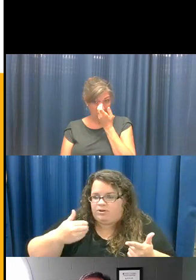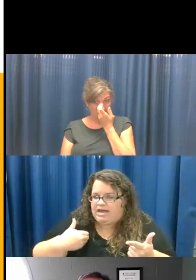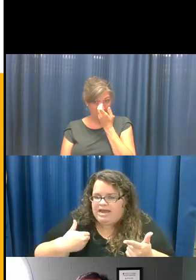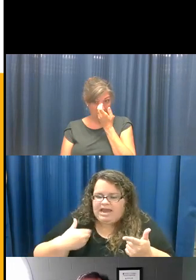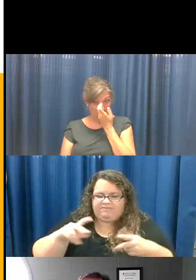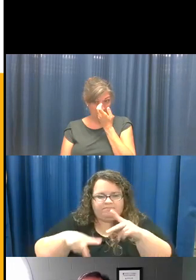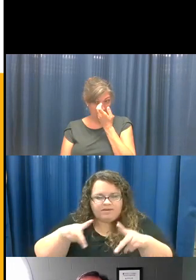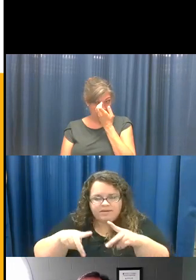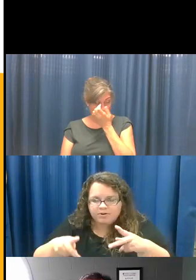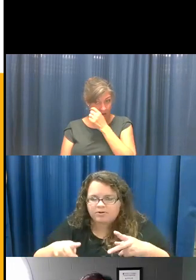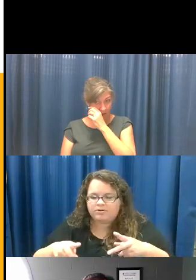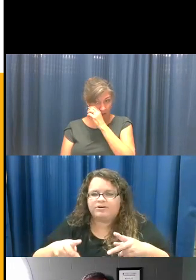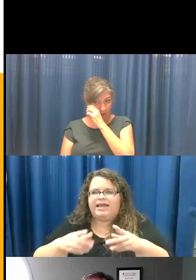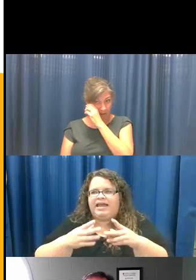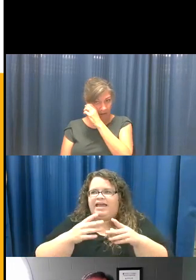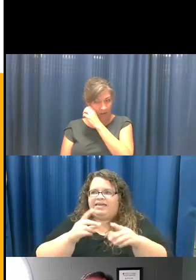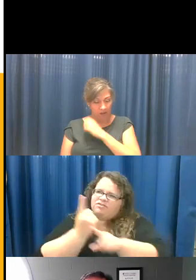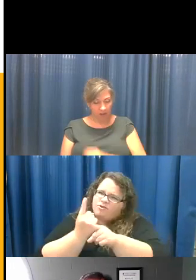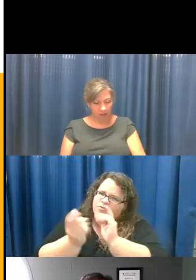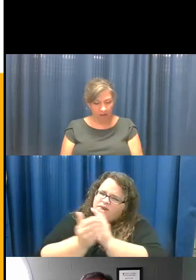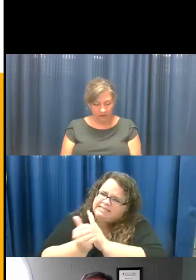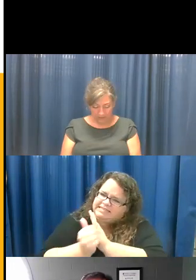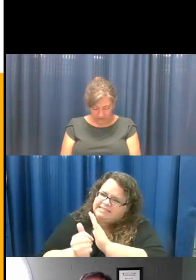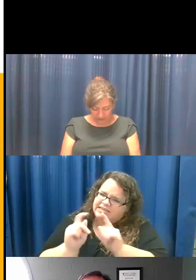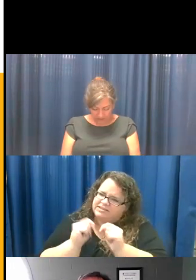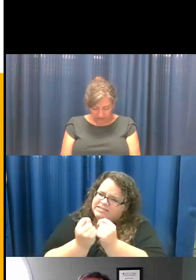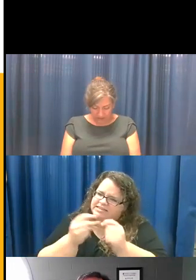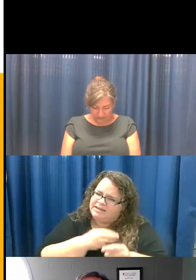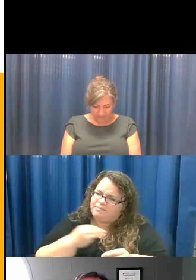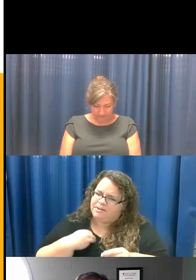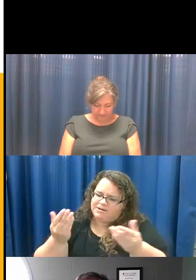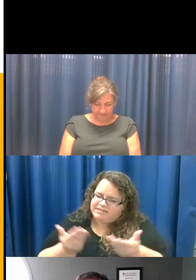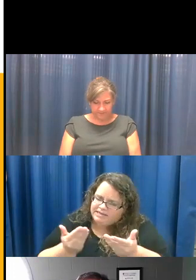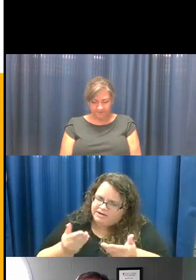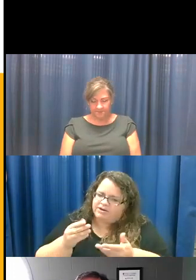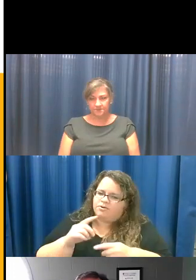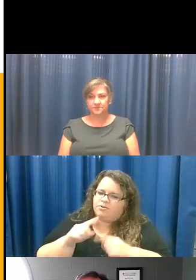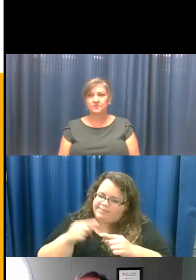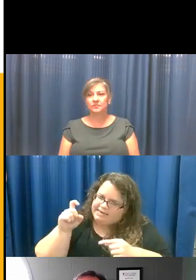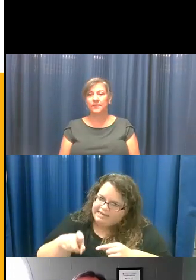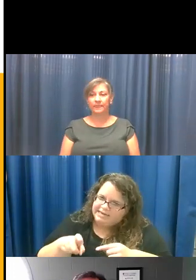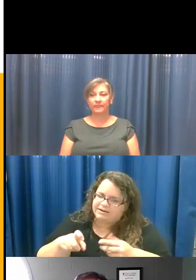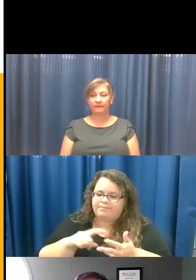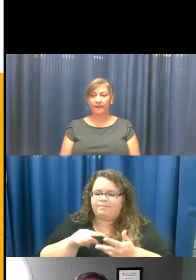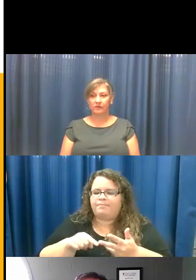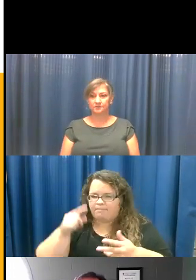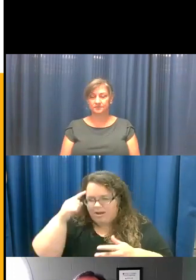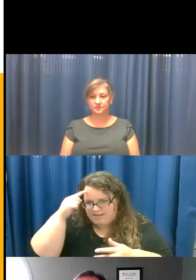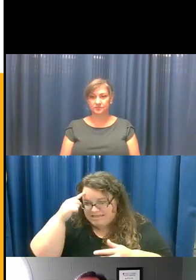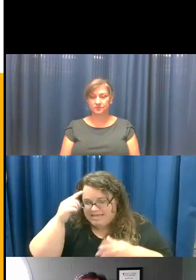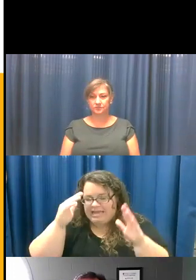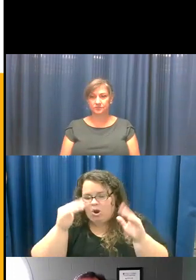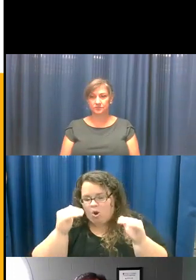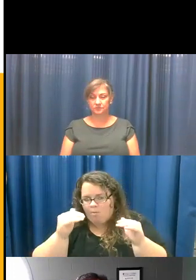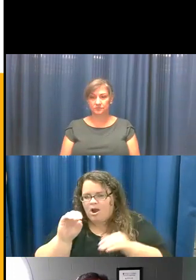and skilled team members on site as needed. But we do think that those will wrap up in October.